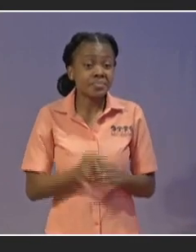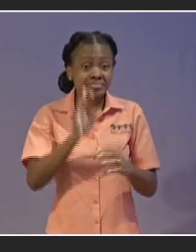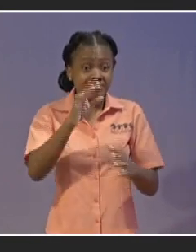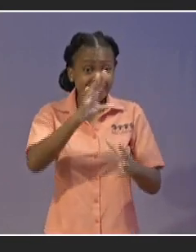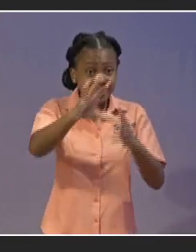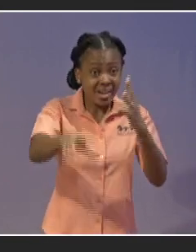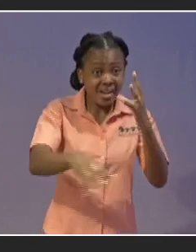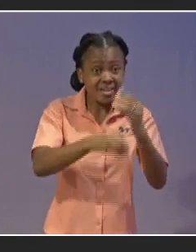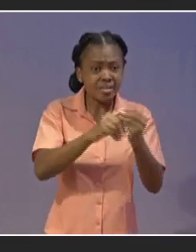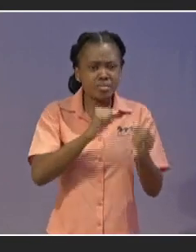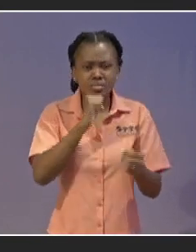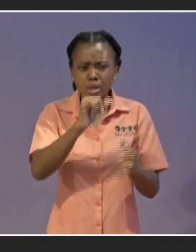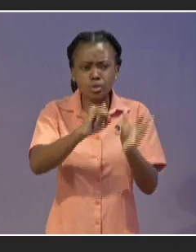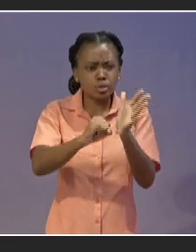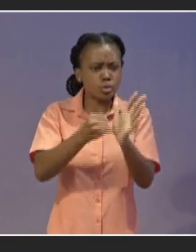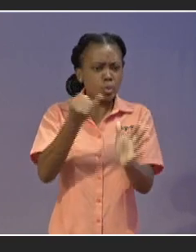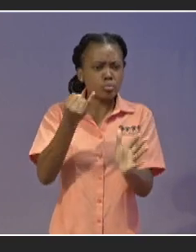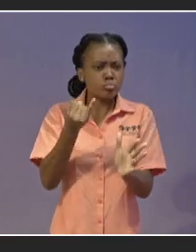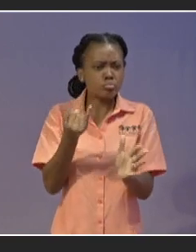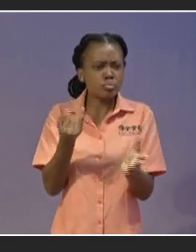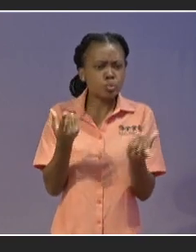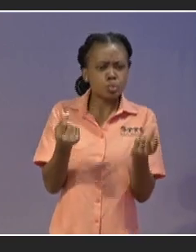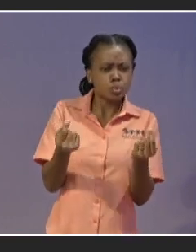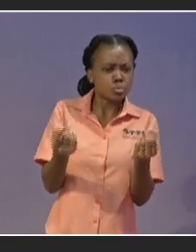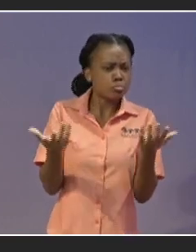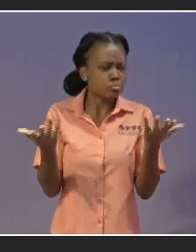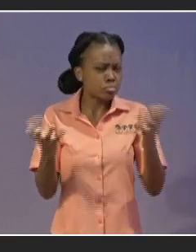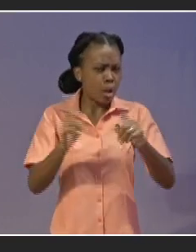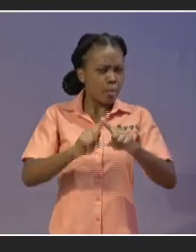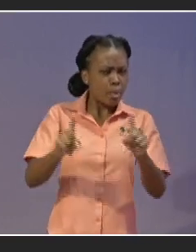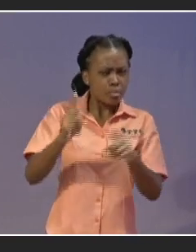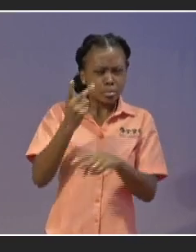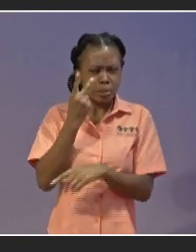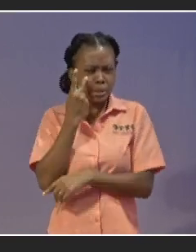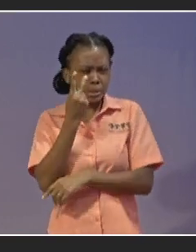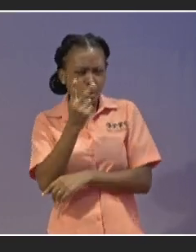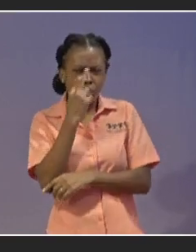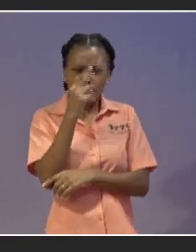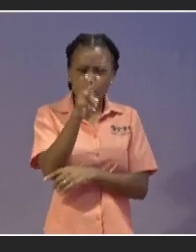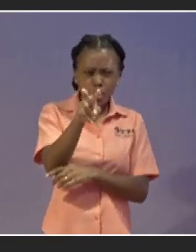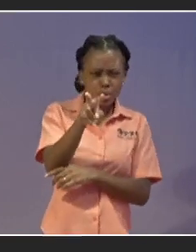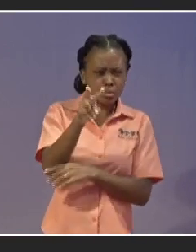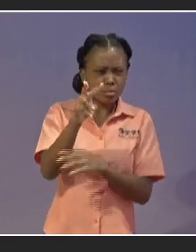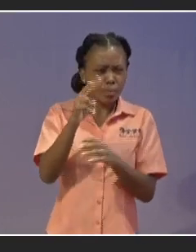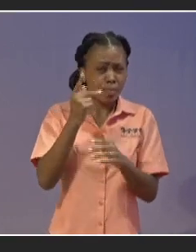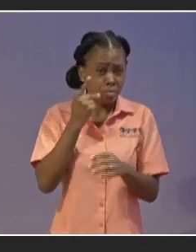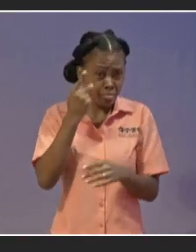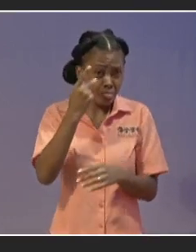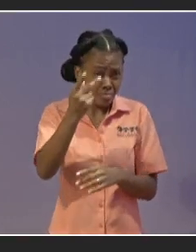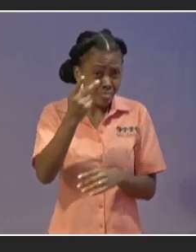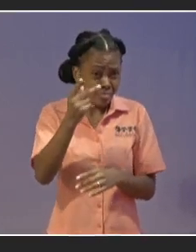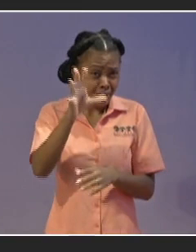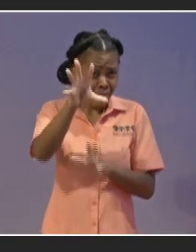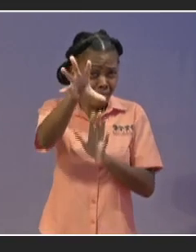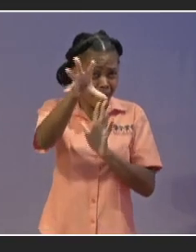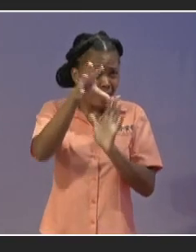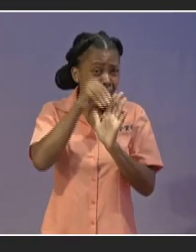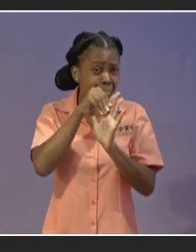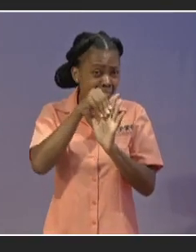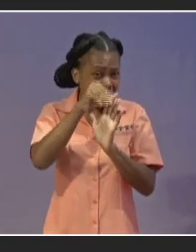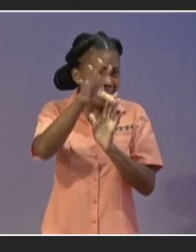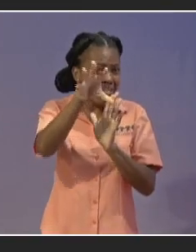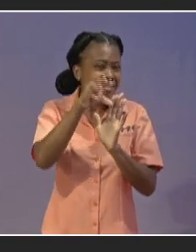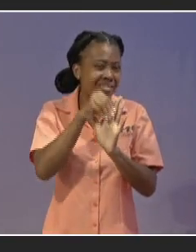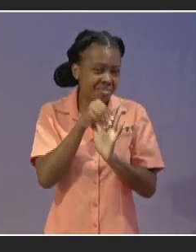Children like watch what you do. They listen, but they watch what you do. So I'll also recommend you talk to your child and talk to them, even no